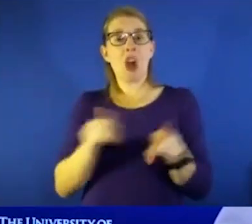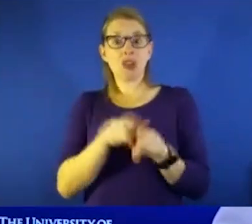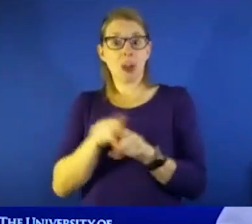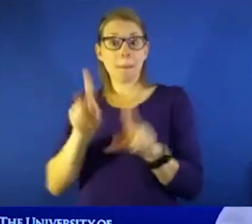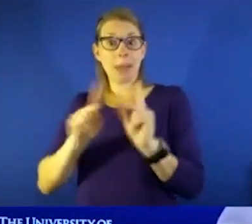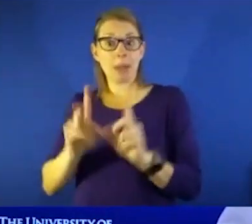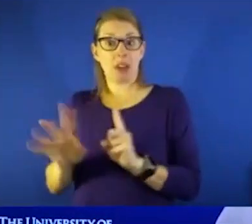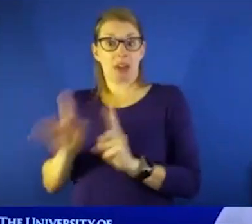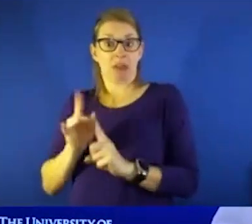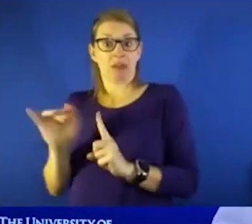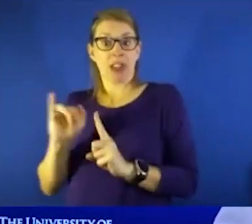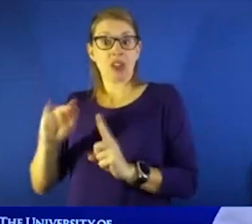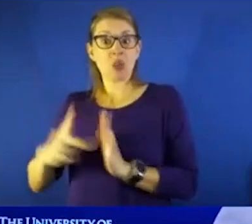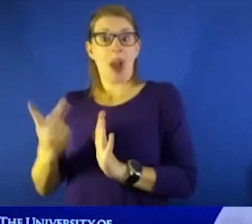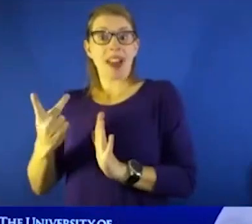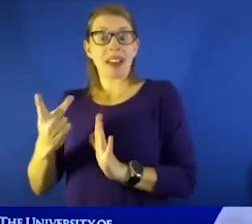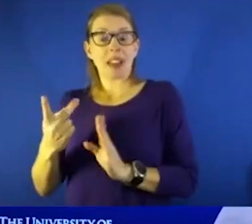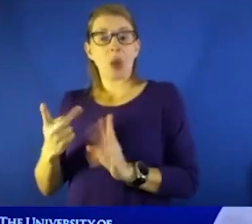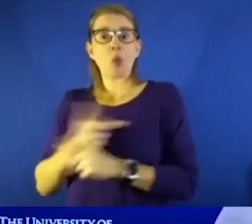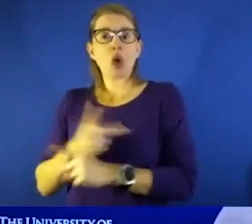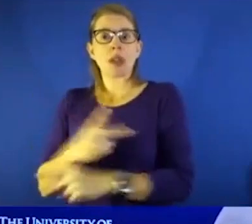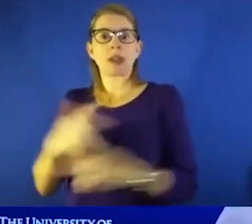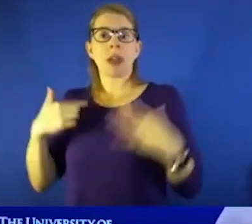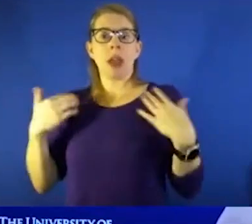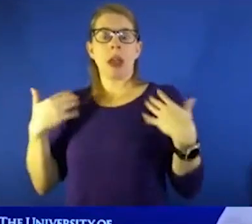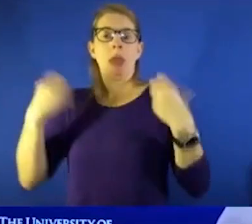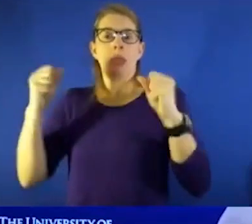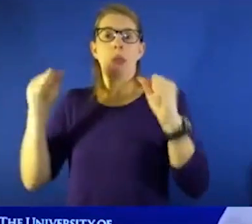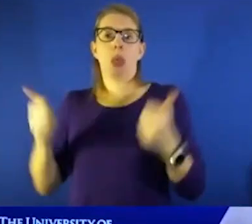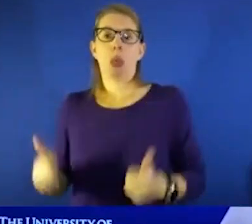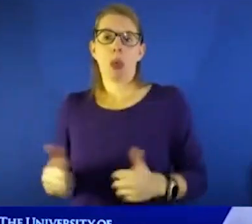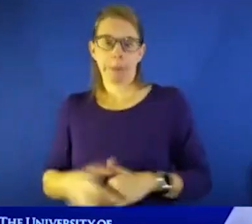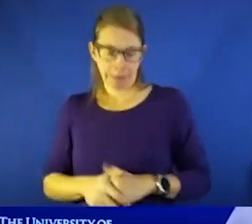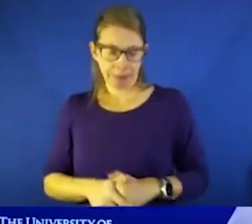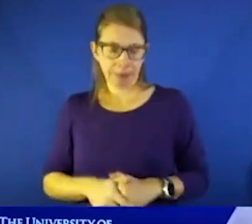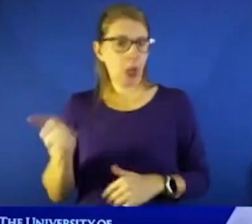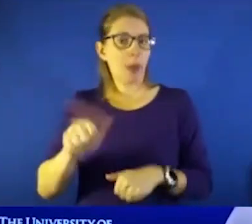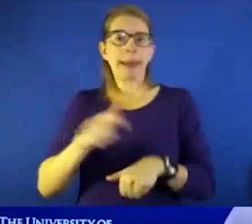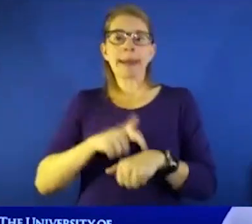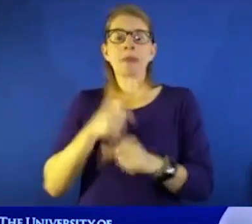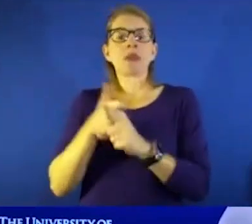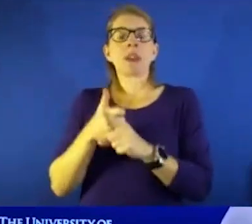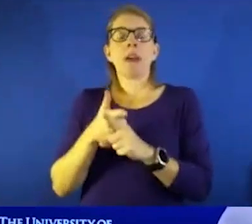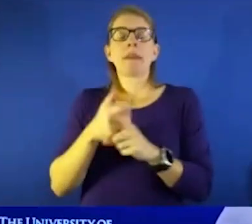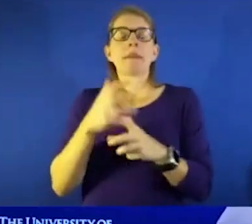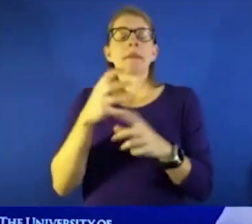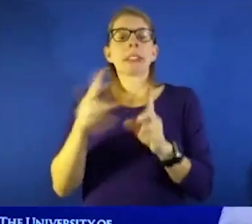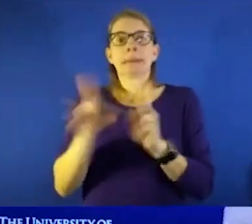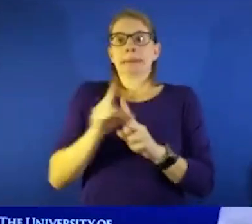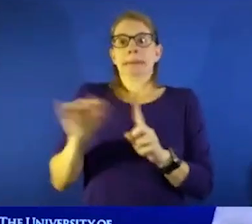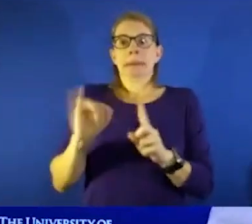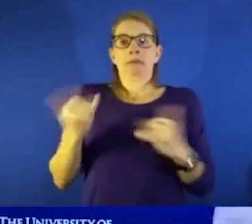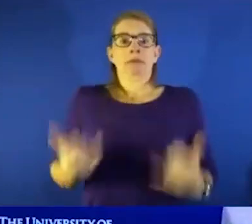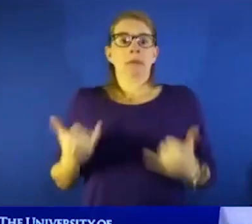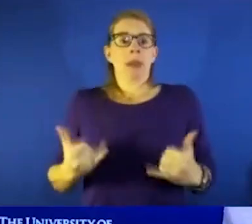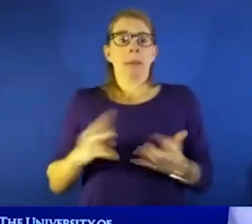reinfected and did worse. And so I think that's the real issue, is anytime you get this infection right now, you're rolling the dice to get those complications. I'm